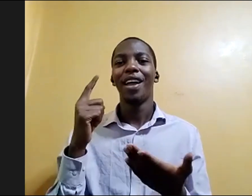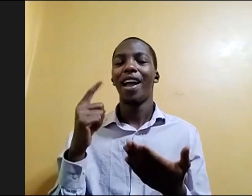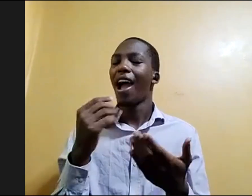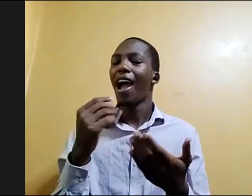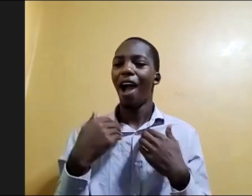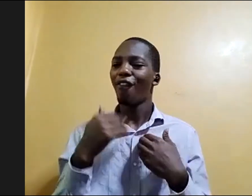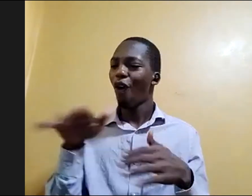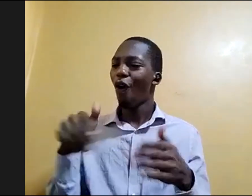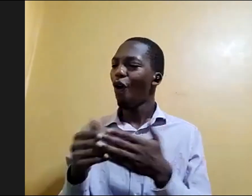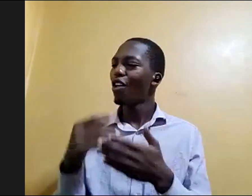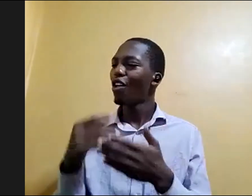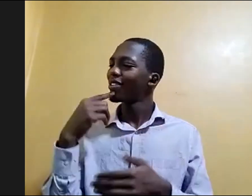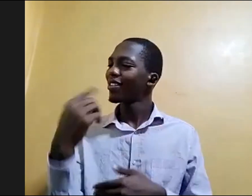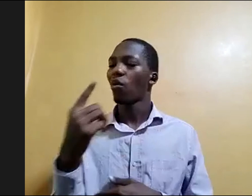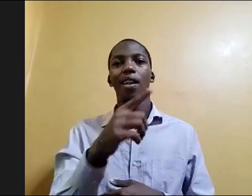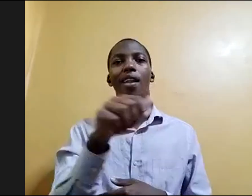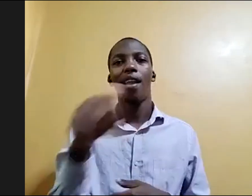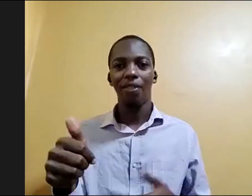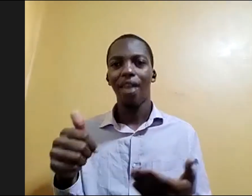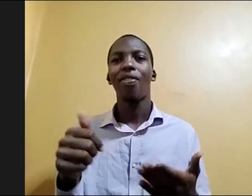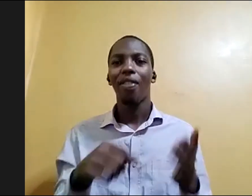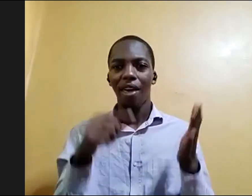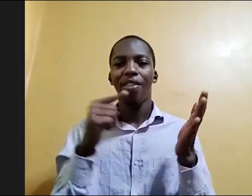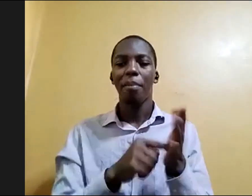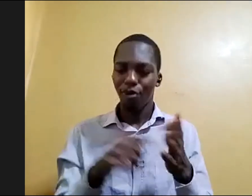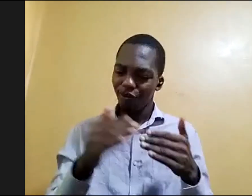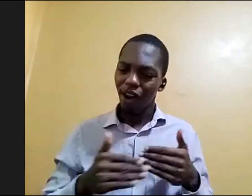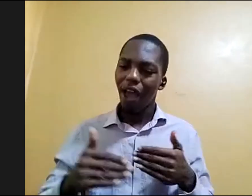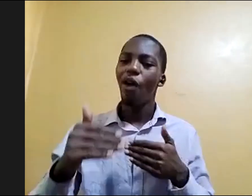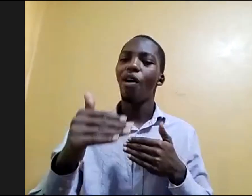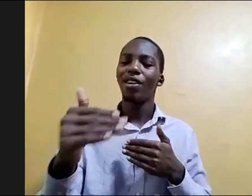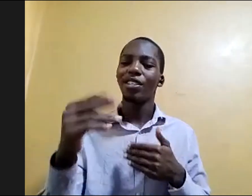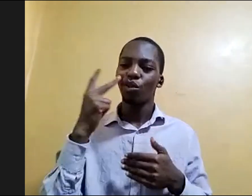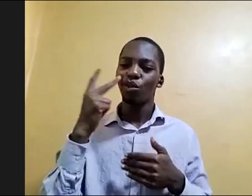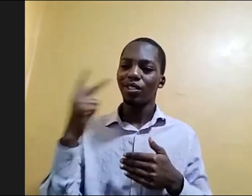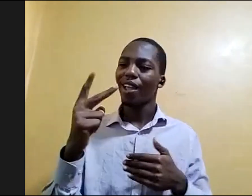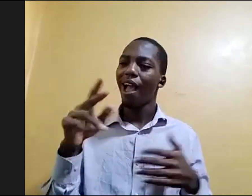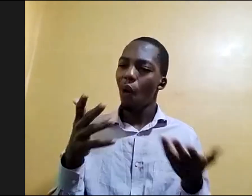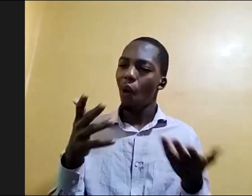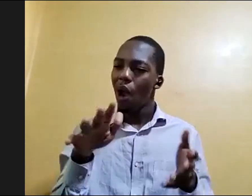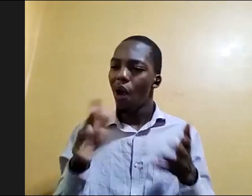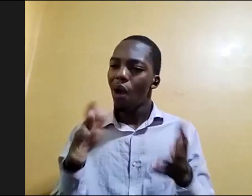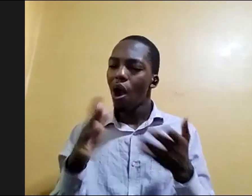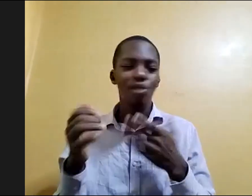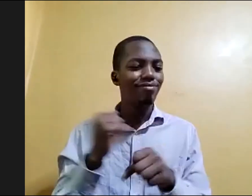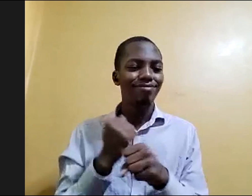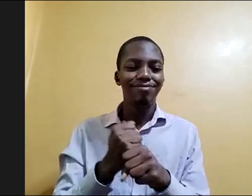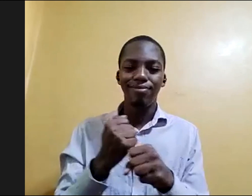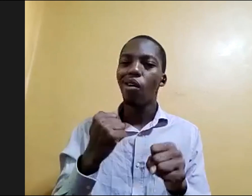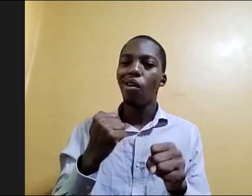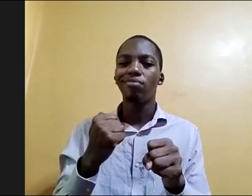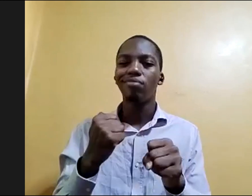way or another that the point at now, from now on is to see how to make it work, see how to